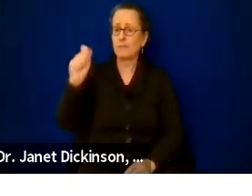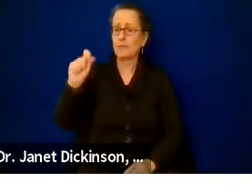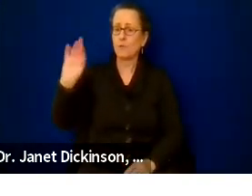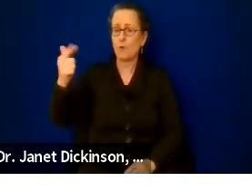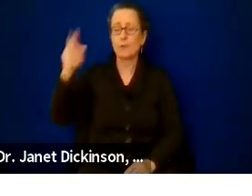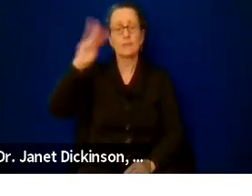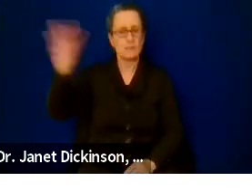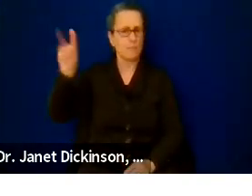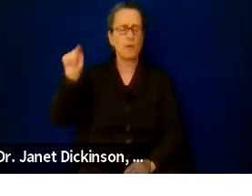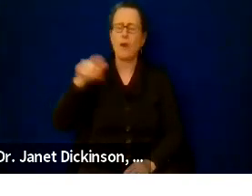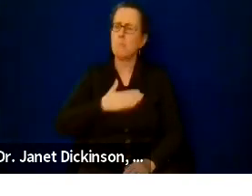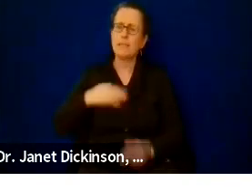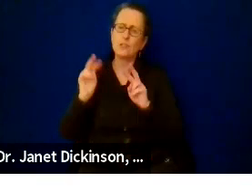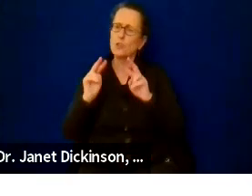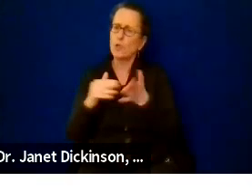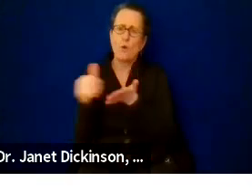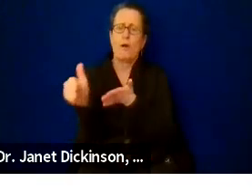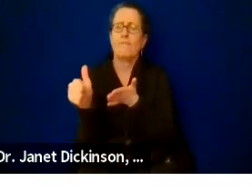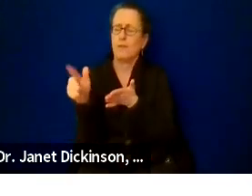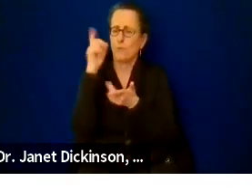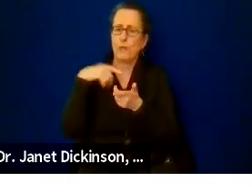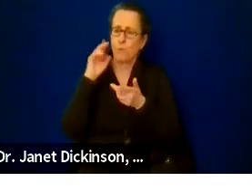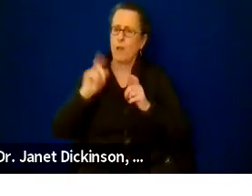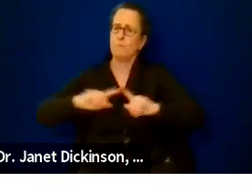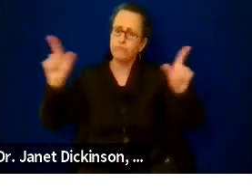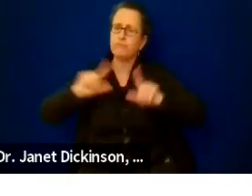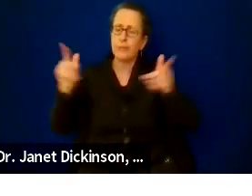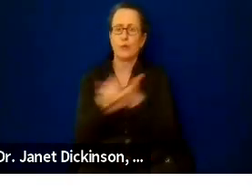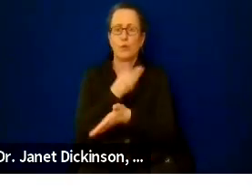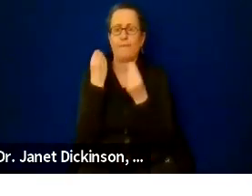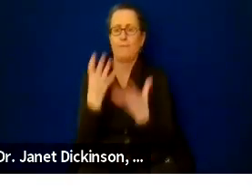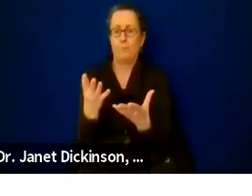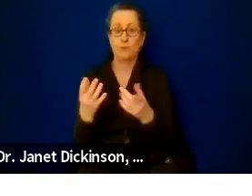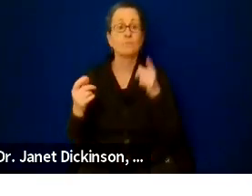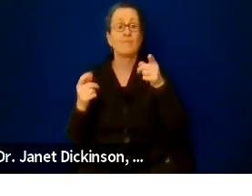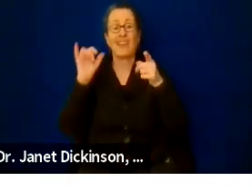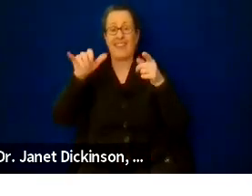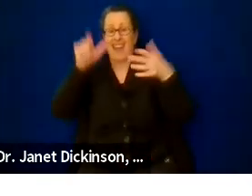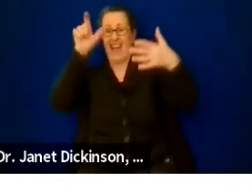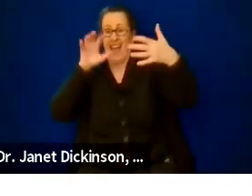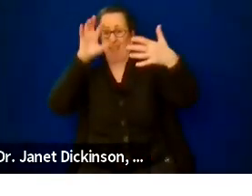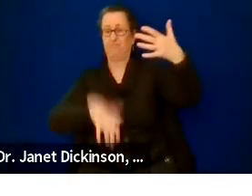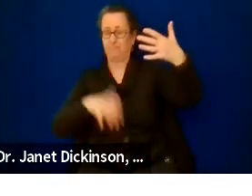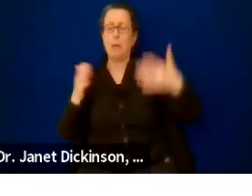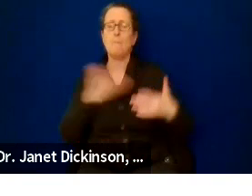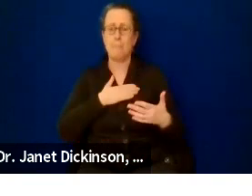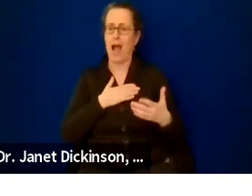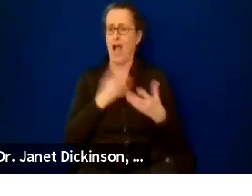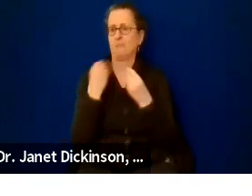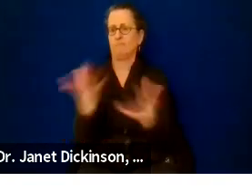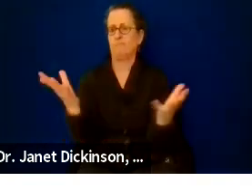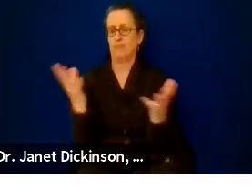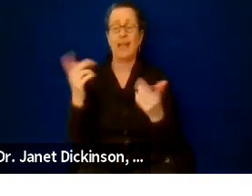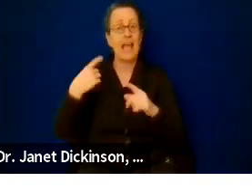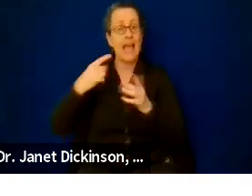gpsk12.org. And right on the front page is an interim superintendent's update. And I try to update this at least once a week.